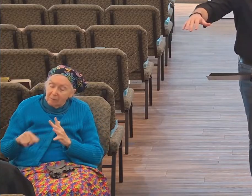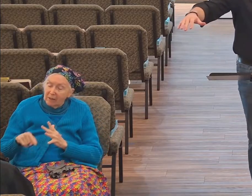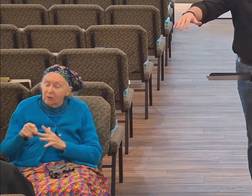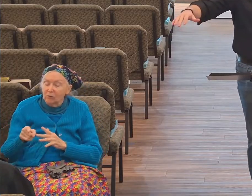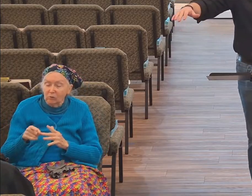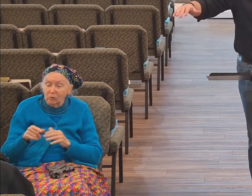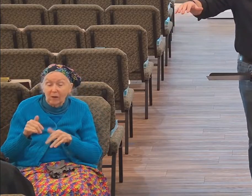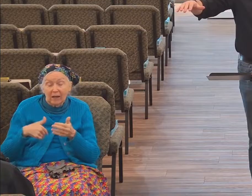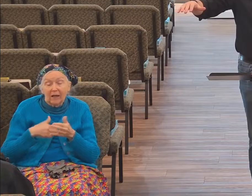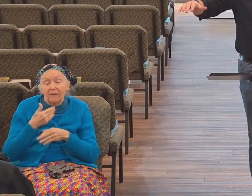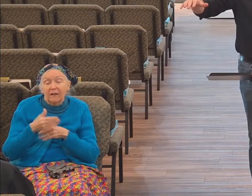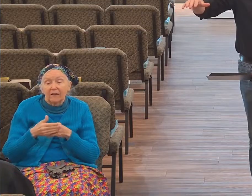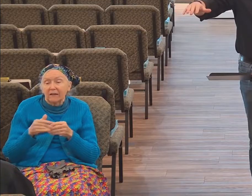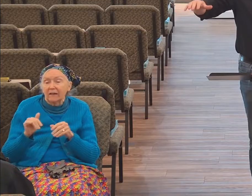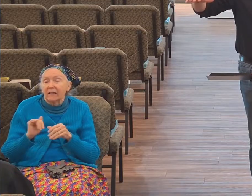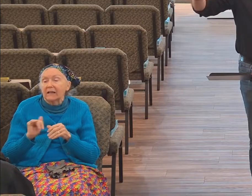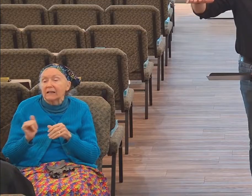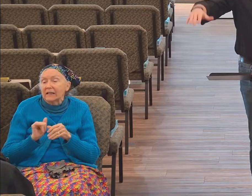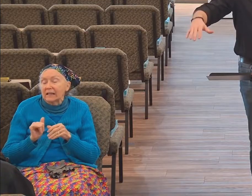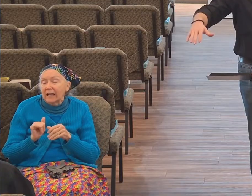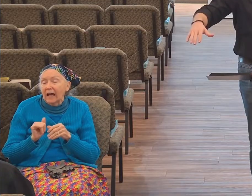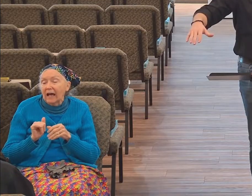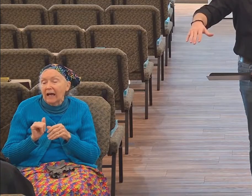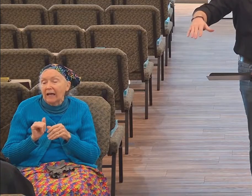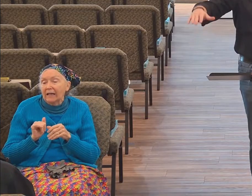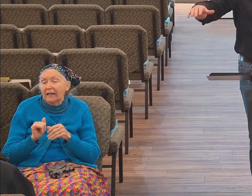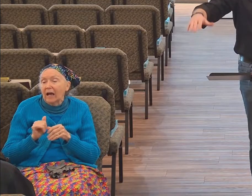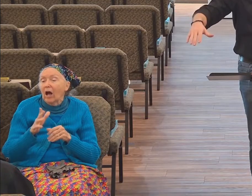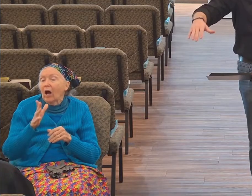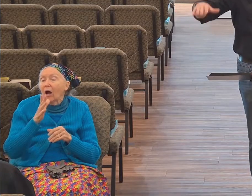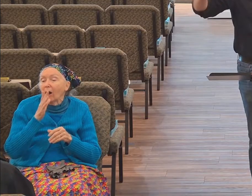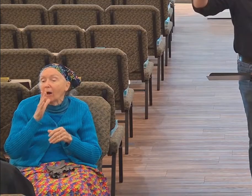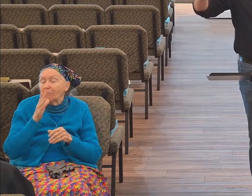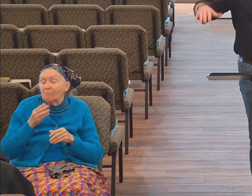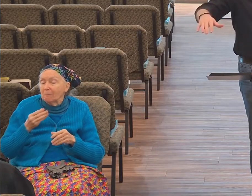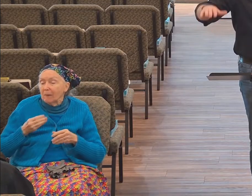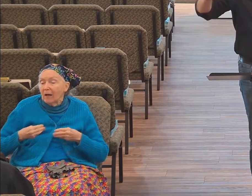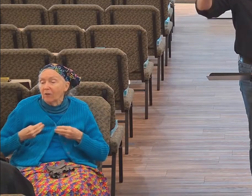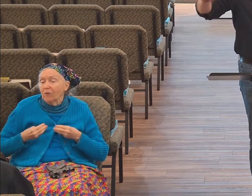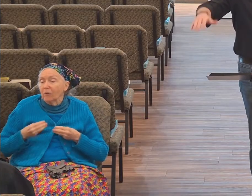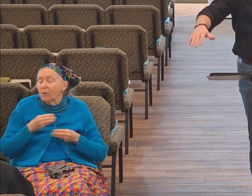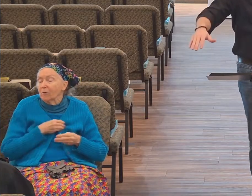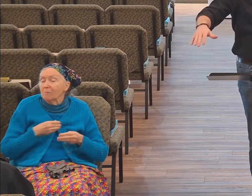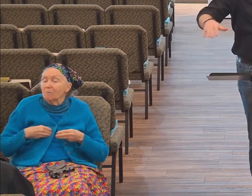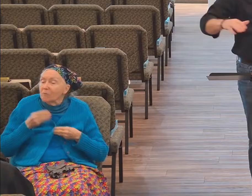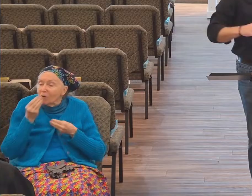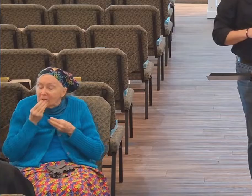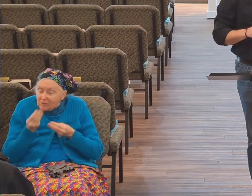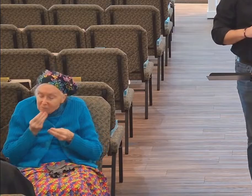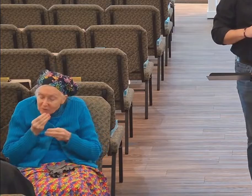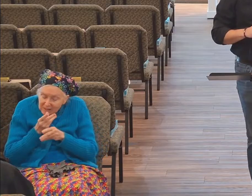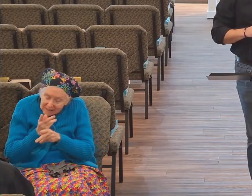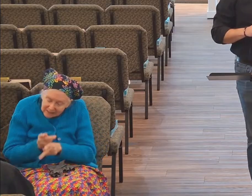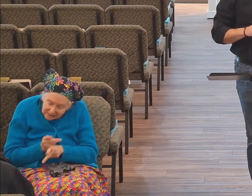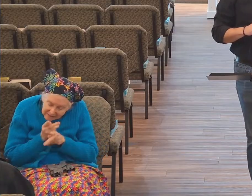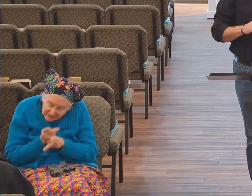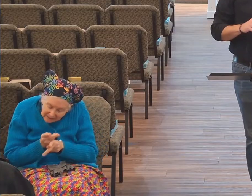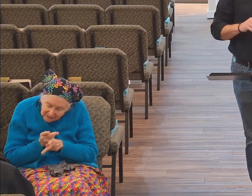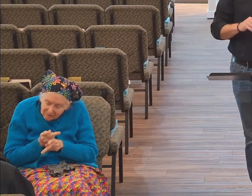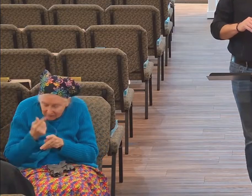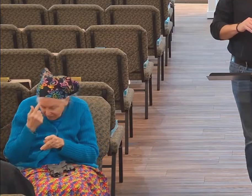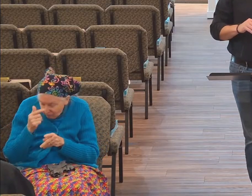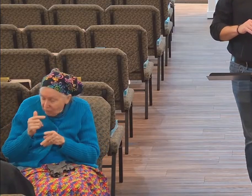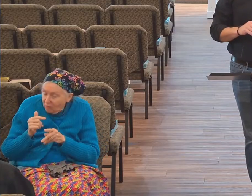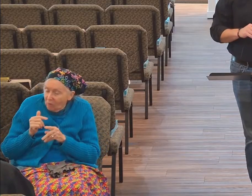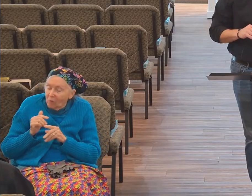phrase, like a nursing mother caring for her own children, with